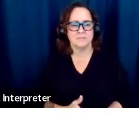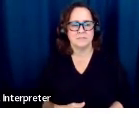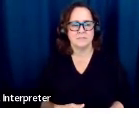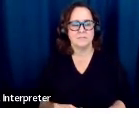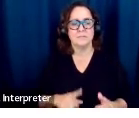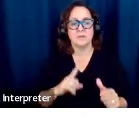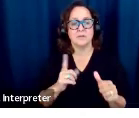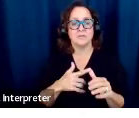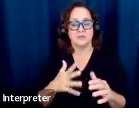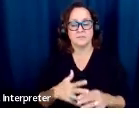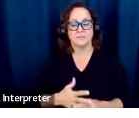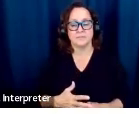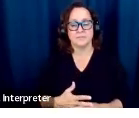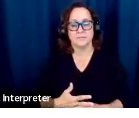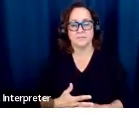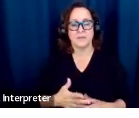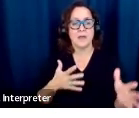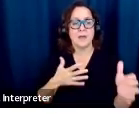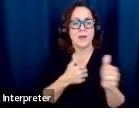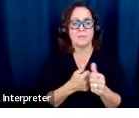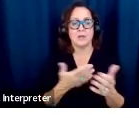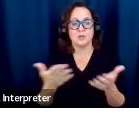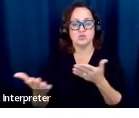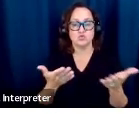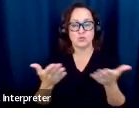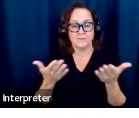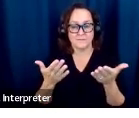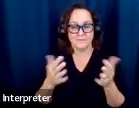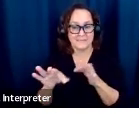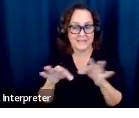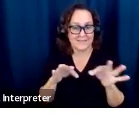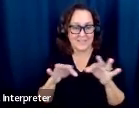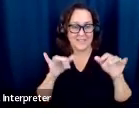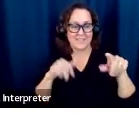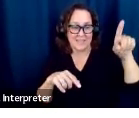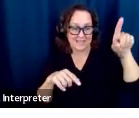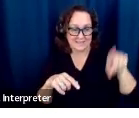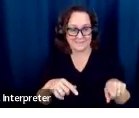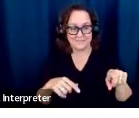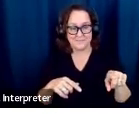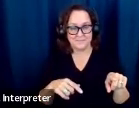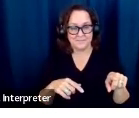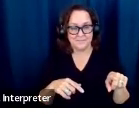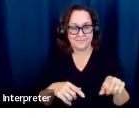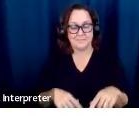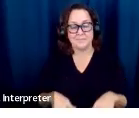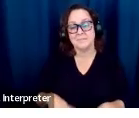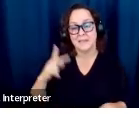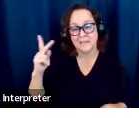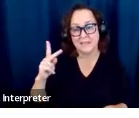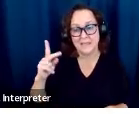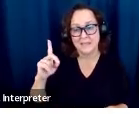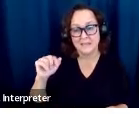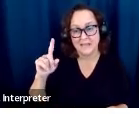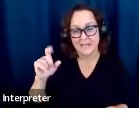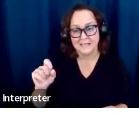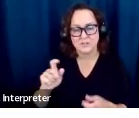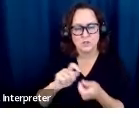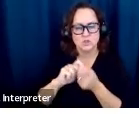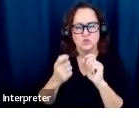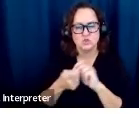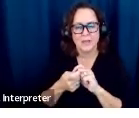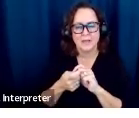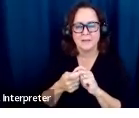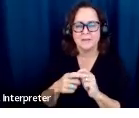So first off, updates to service definitions and provider qualifications. KDADS has made some changes to the draft